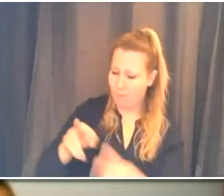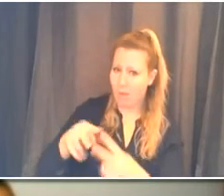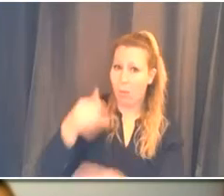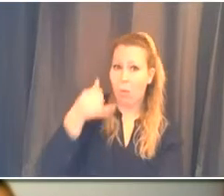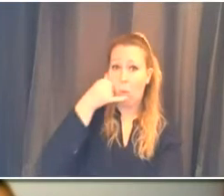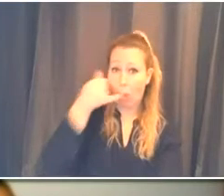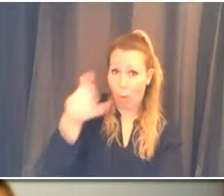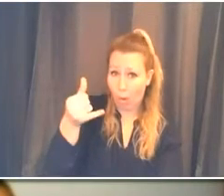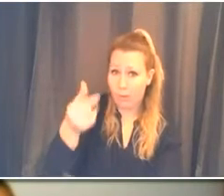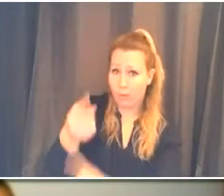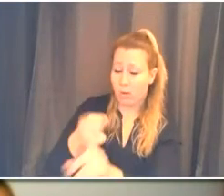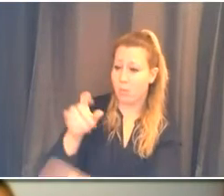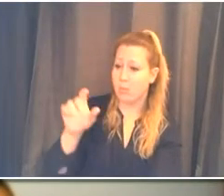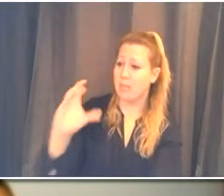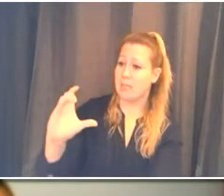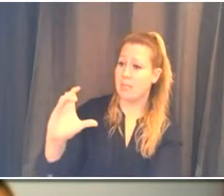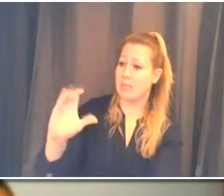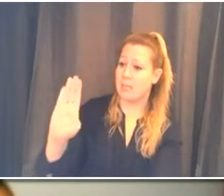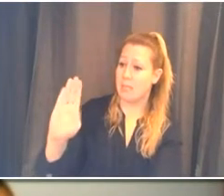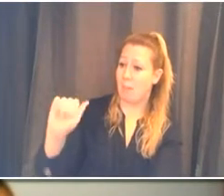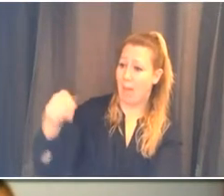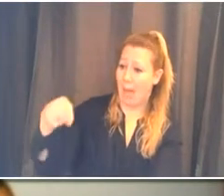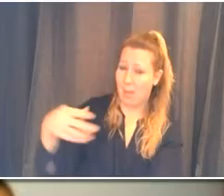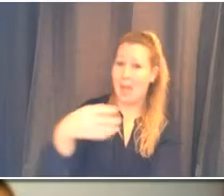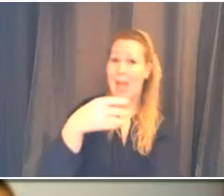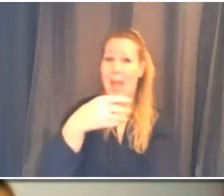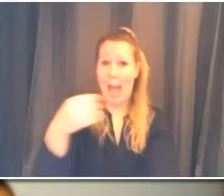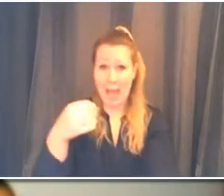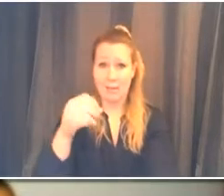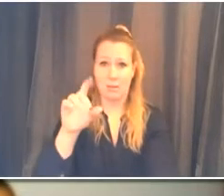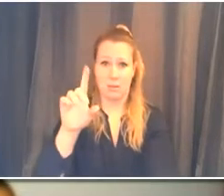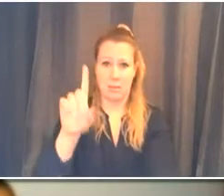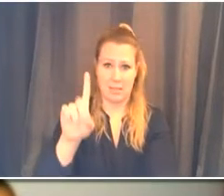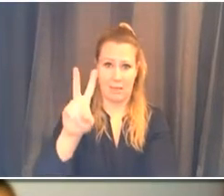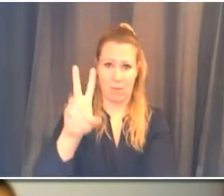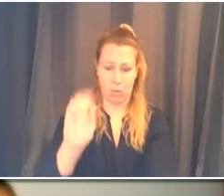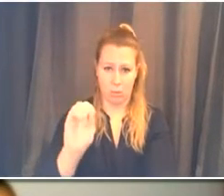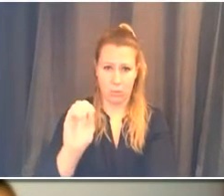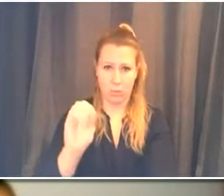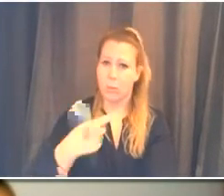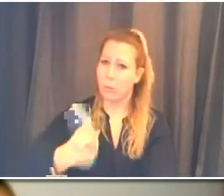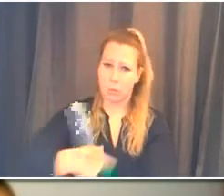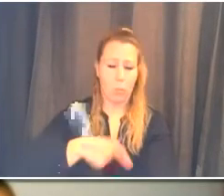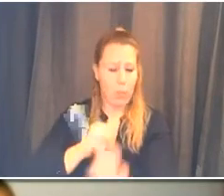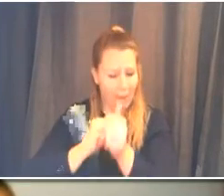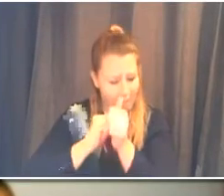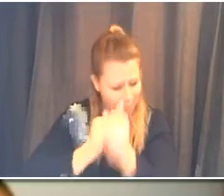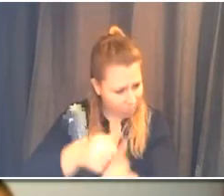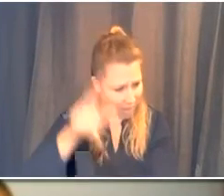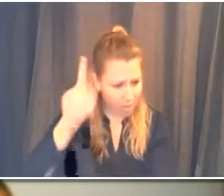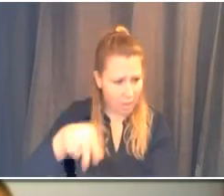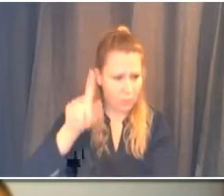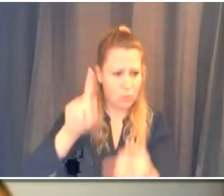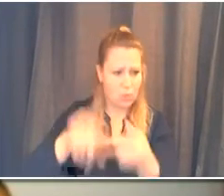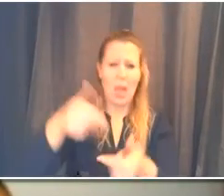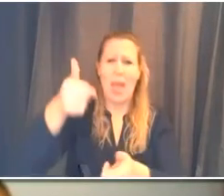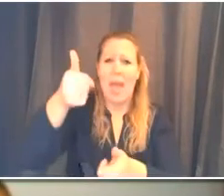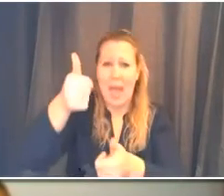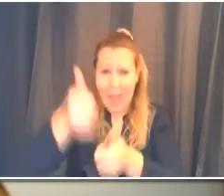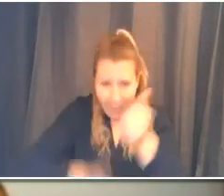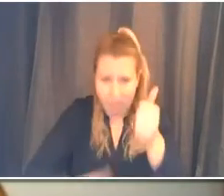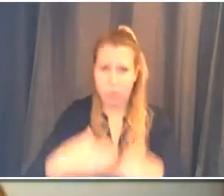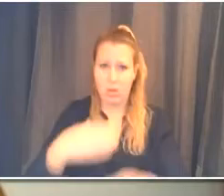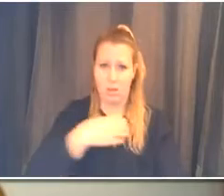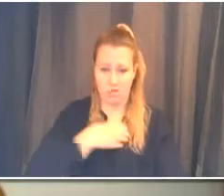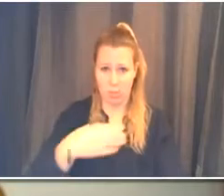picks up someone later on maybe they weren't at the house when we went to make an apprehension but every victim who did file a report